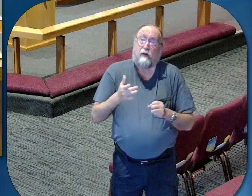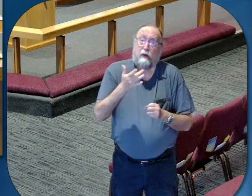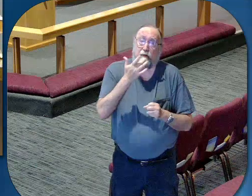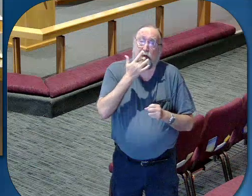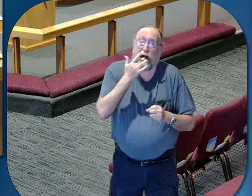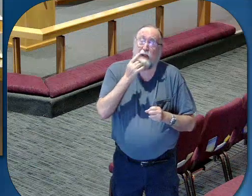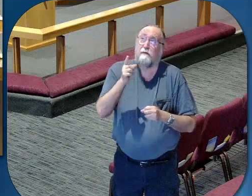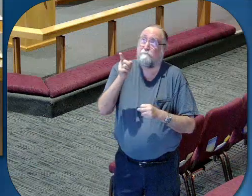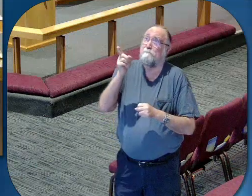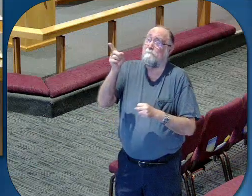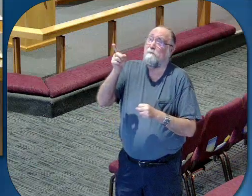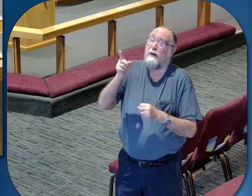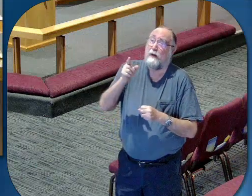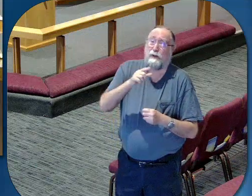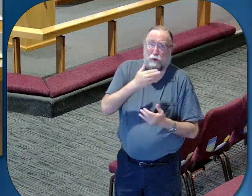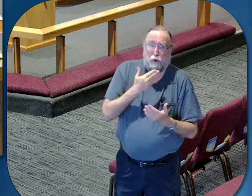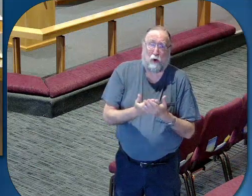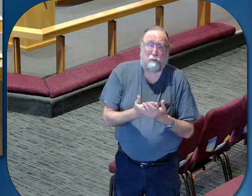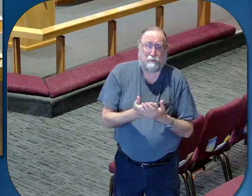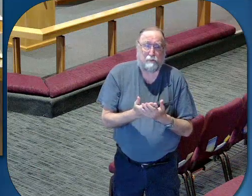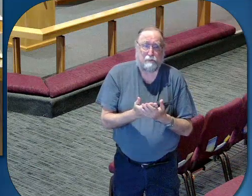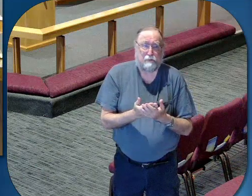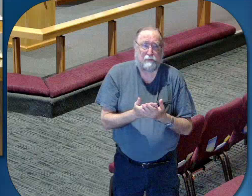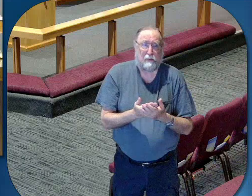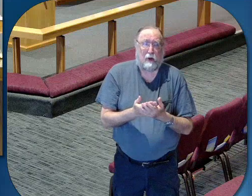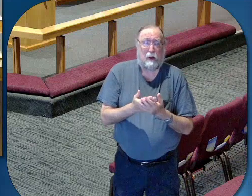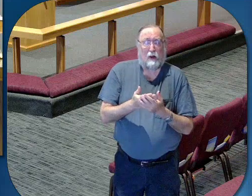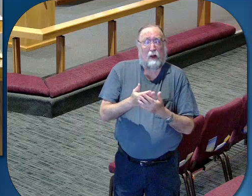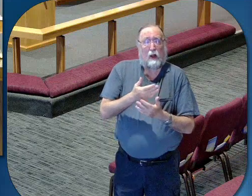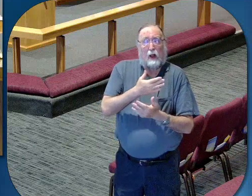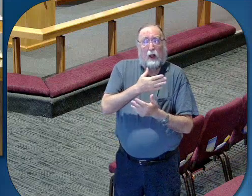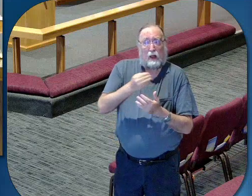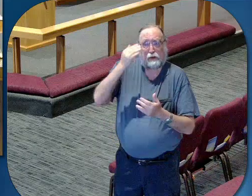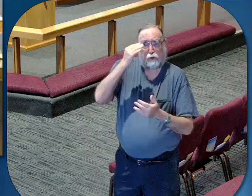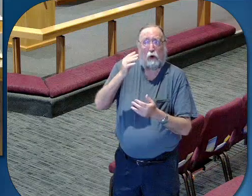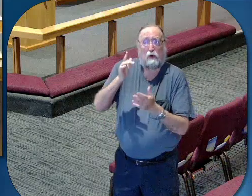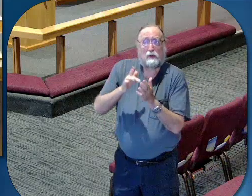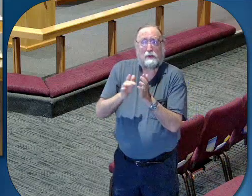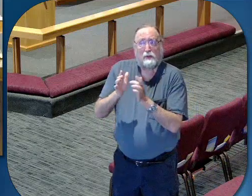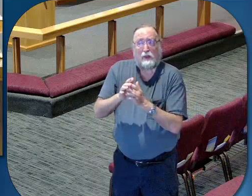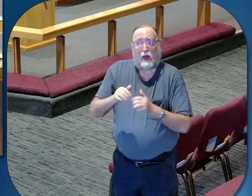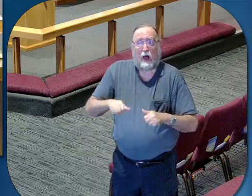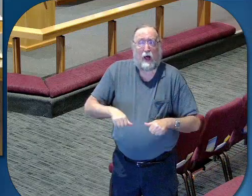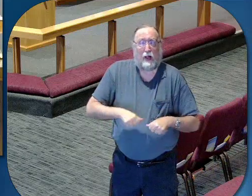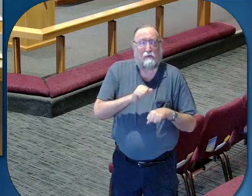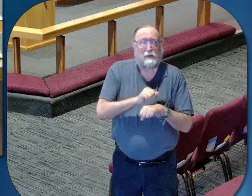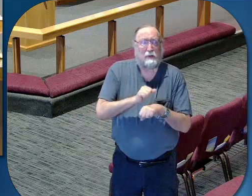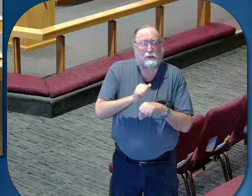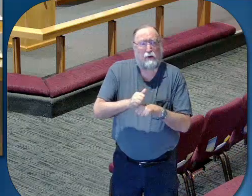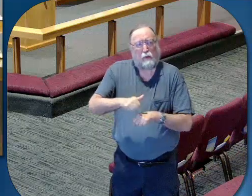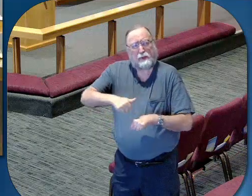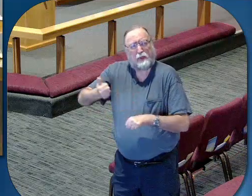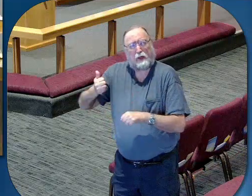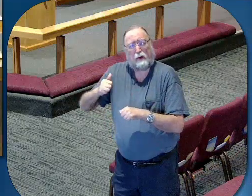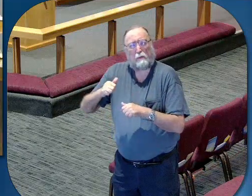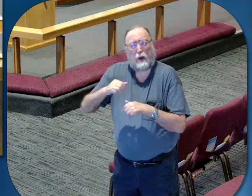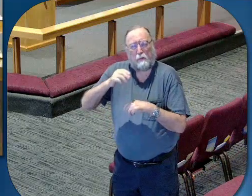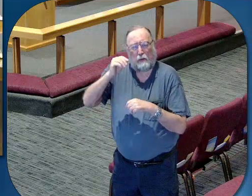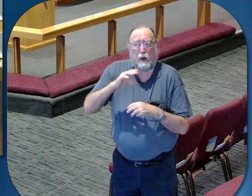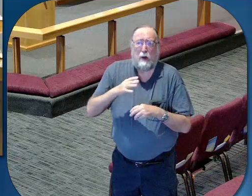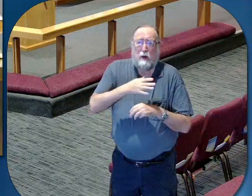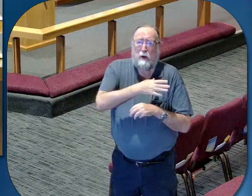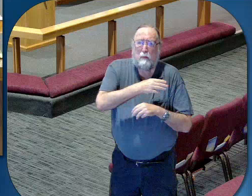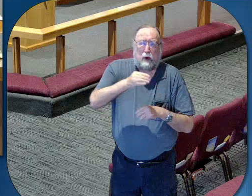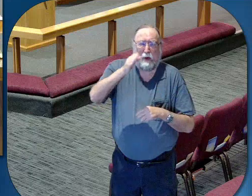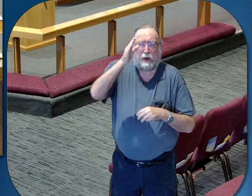you have tasted that the Lord is good. As you come to him, a living stone rejected by men, but in the sight of God